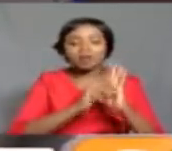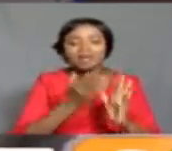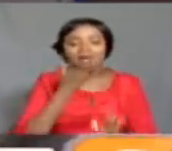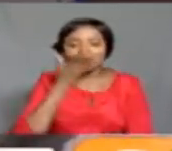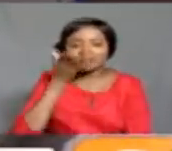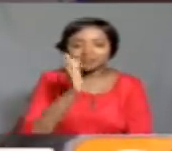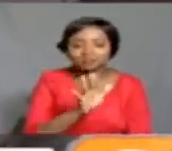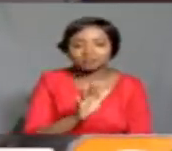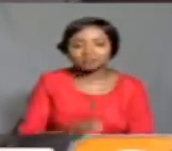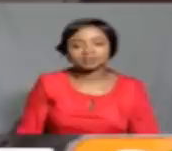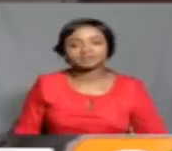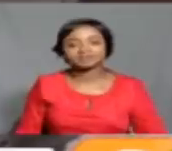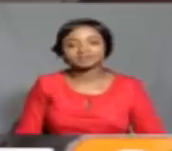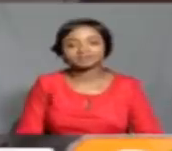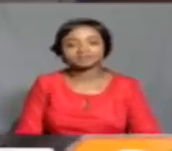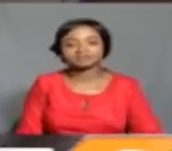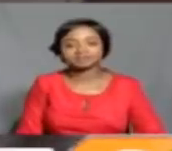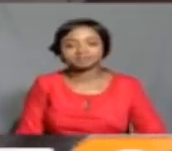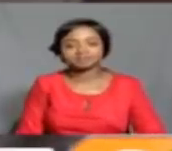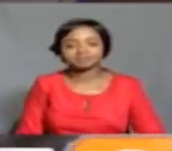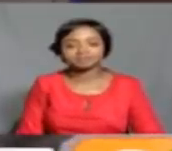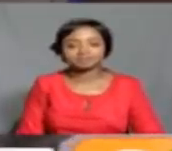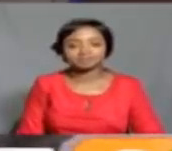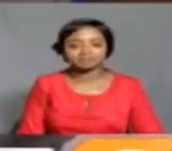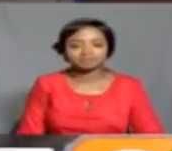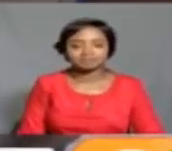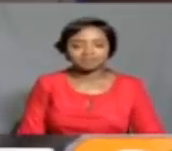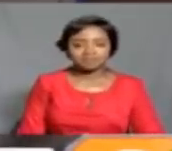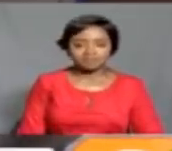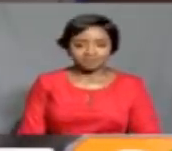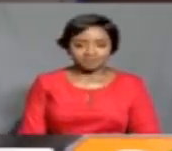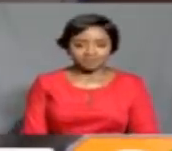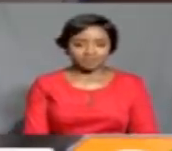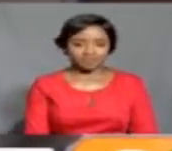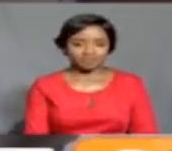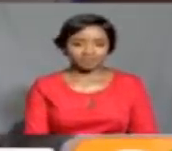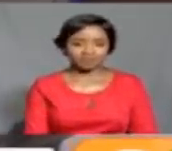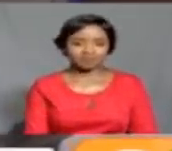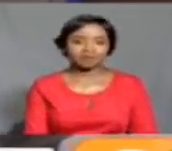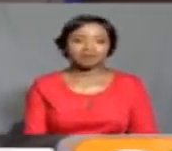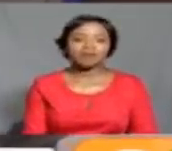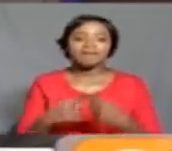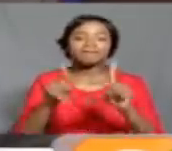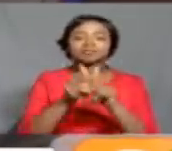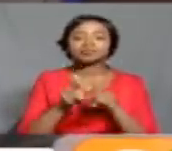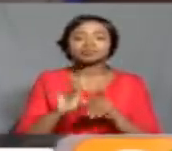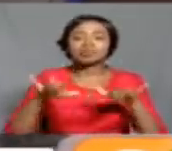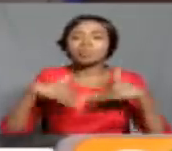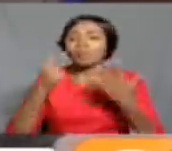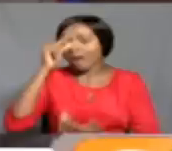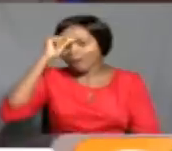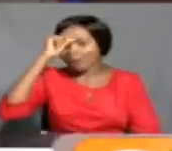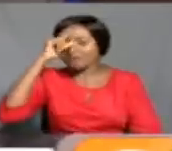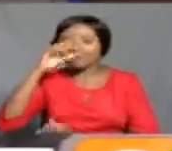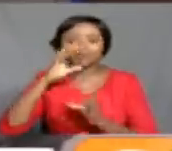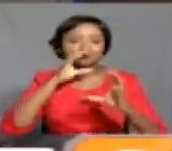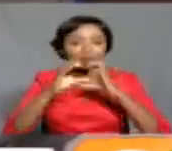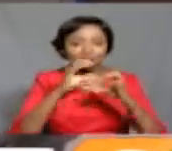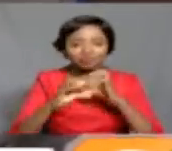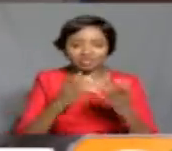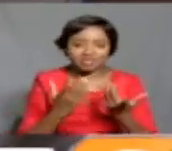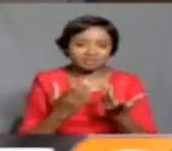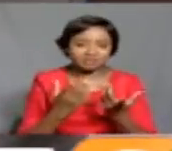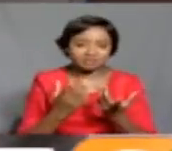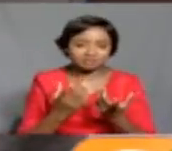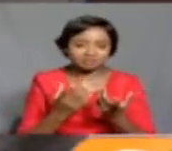answers. But maybe there's also a question about how government communicates some of these things. And